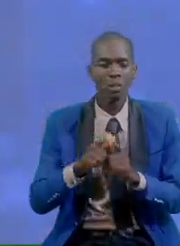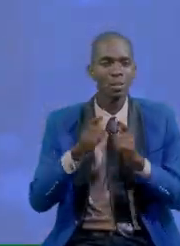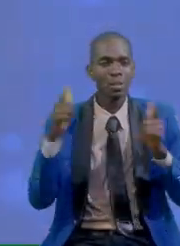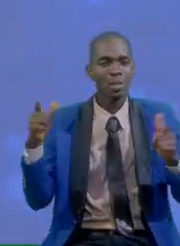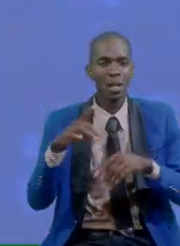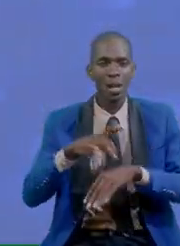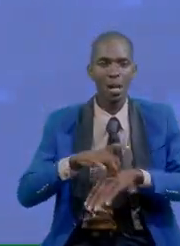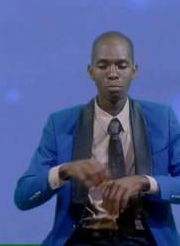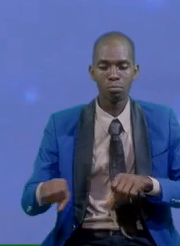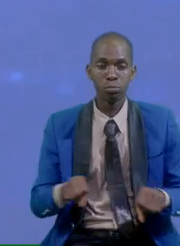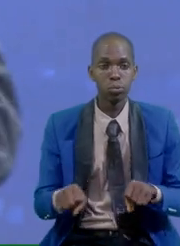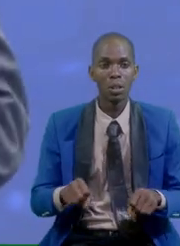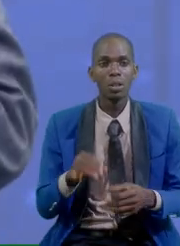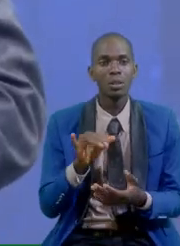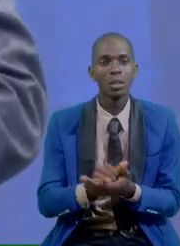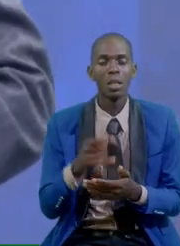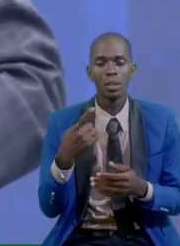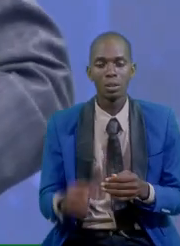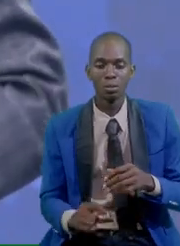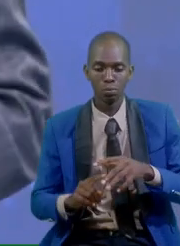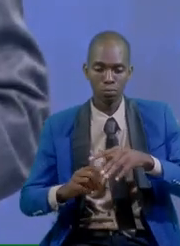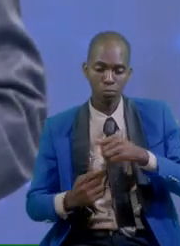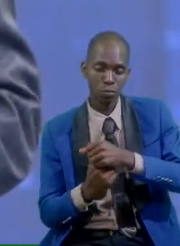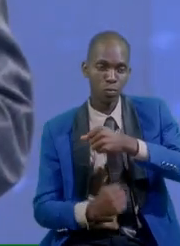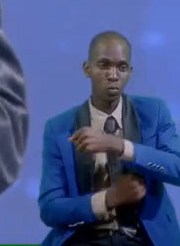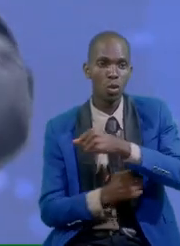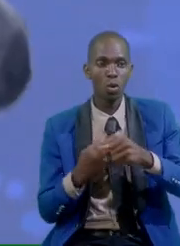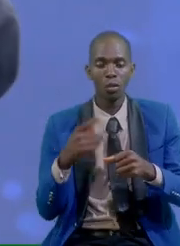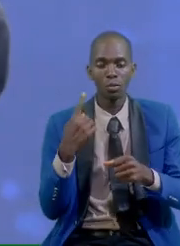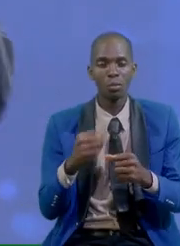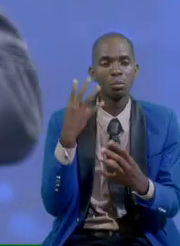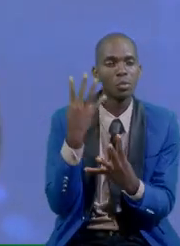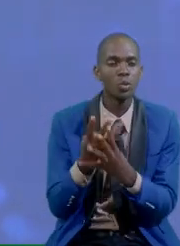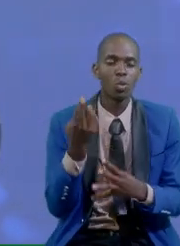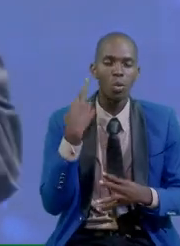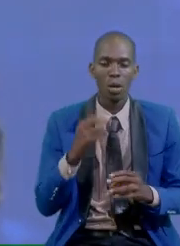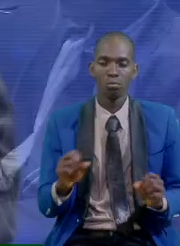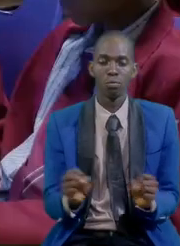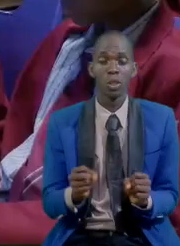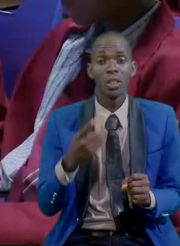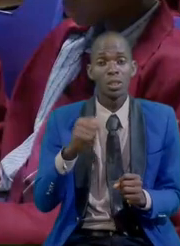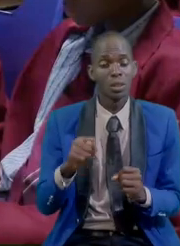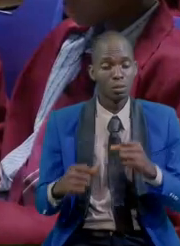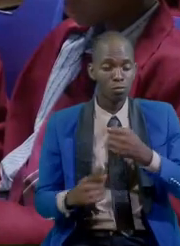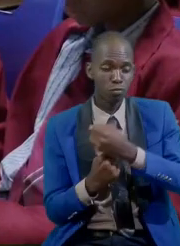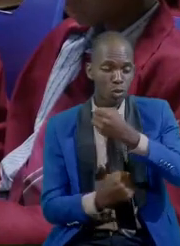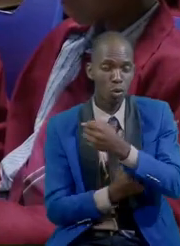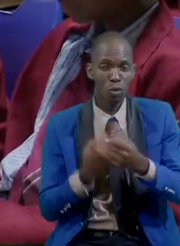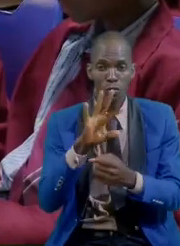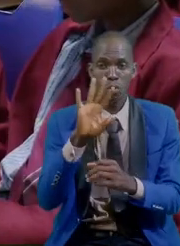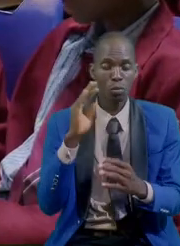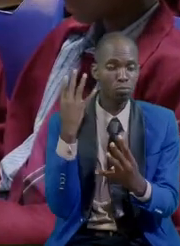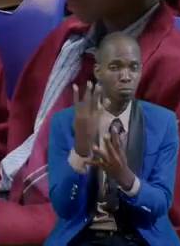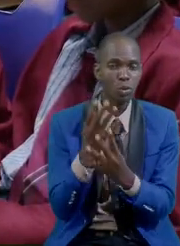the foundations of the prison were shaking. The foundation of your prison was shaking tonight.